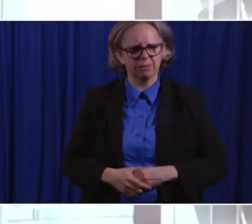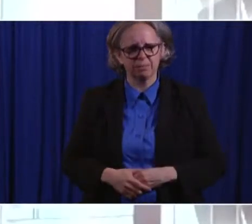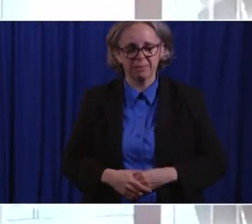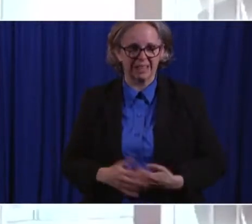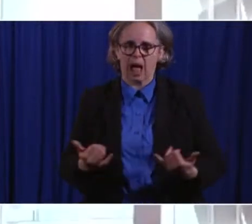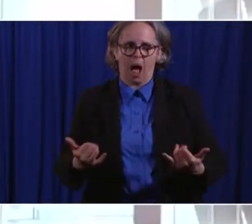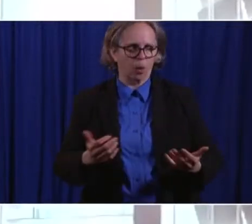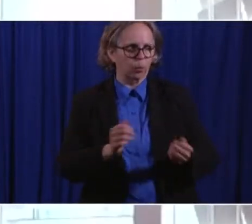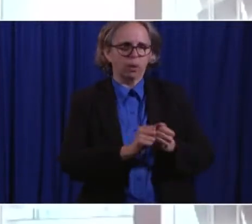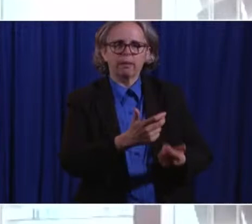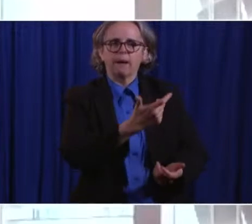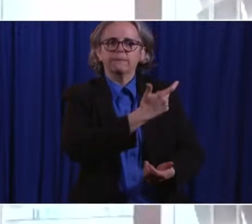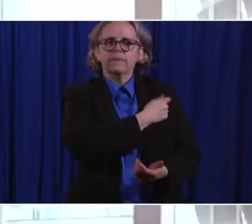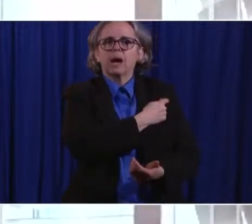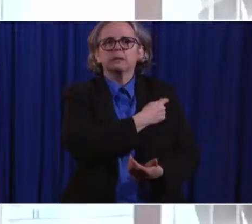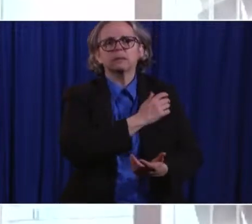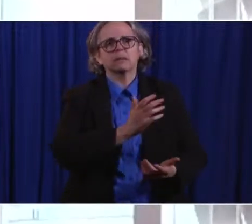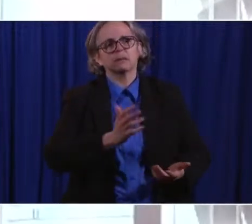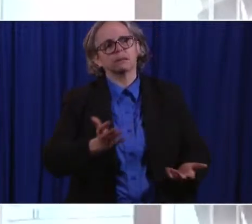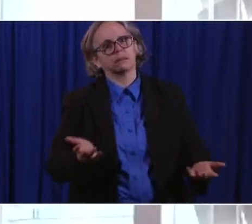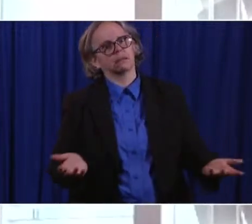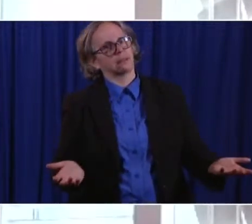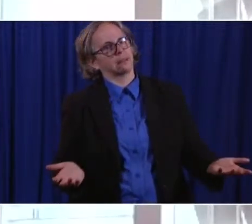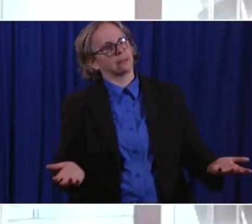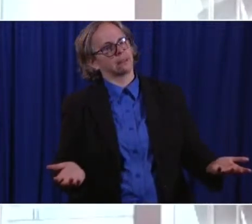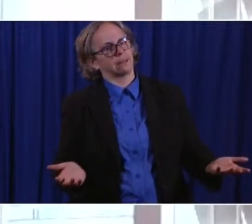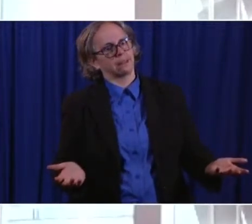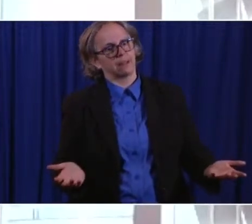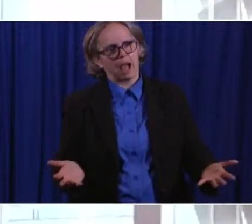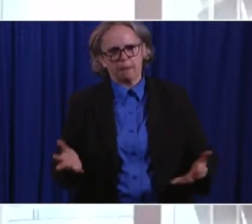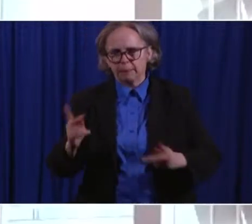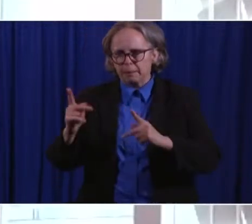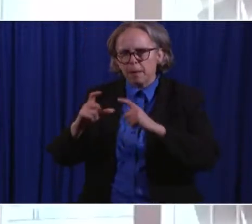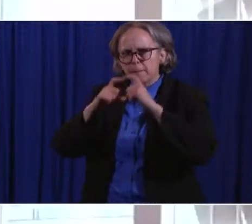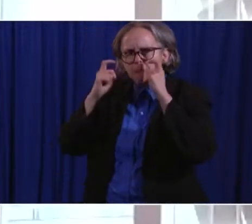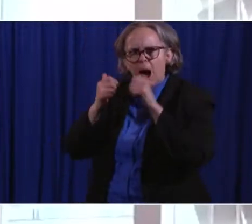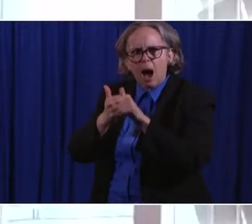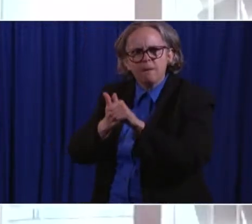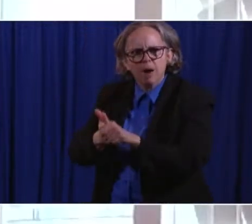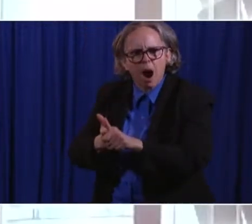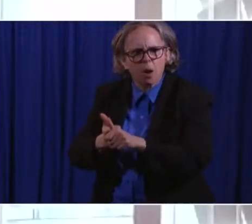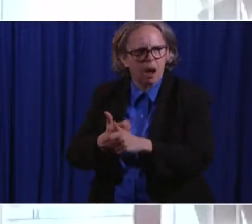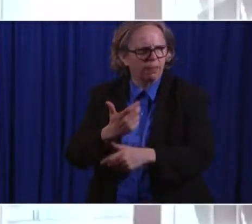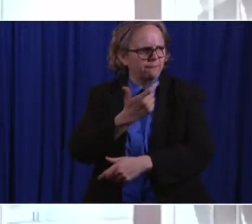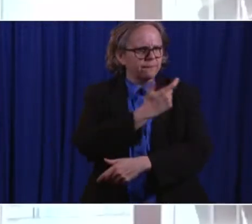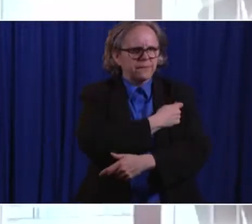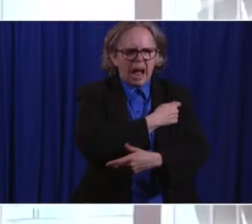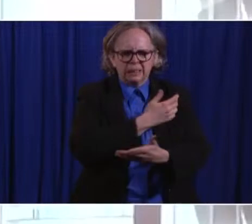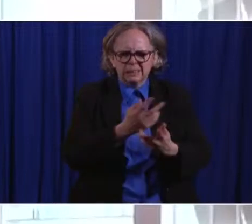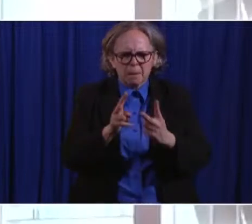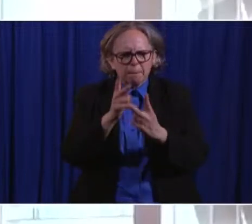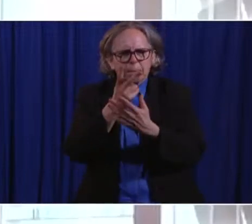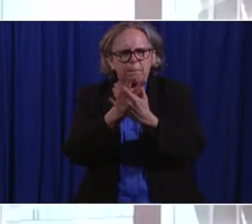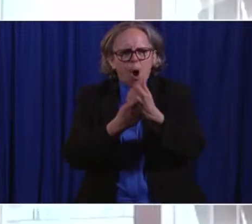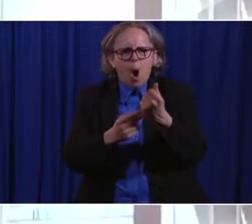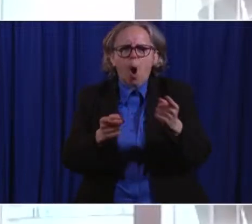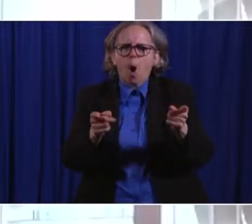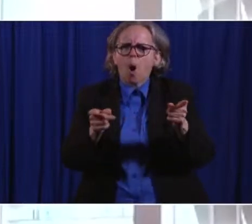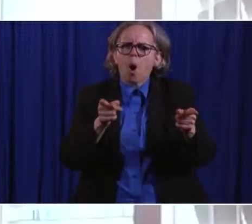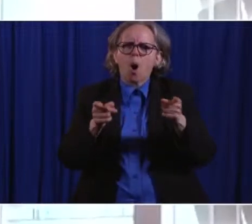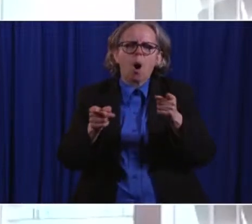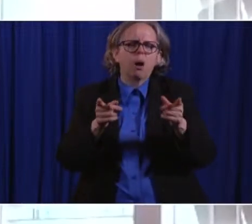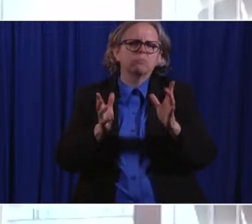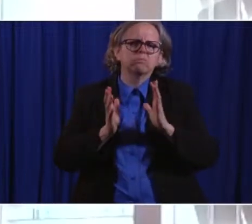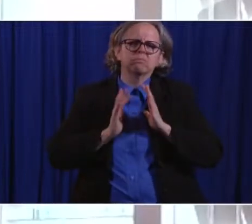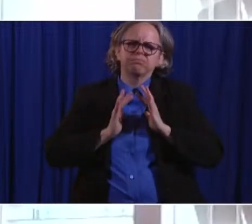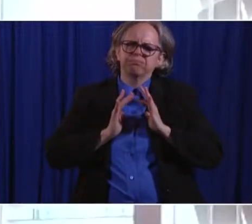job getting vaccine into arms. We've crossed that 1/3 threshold. That's very encouraging. And the second is the very high retail